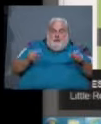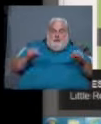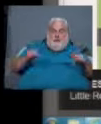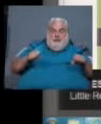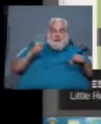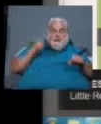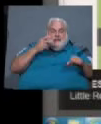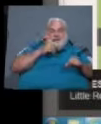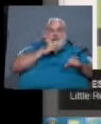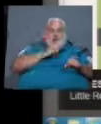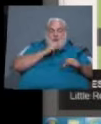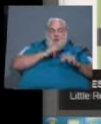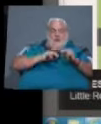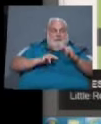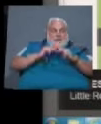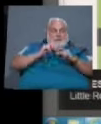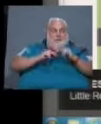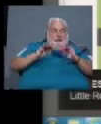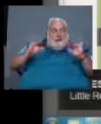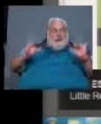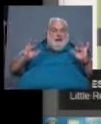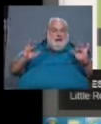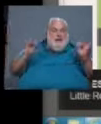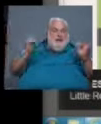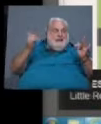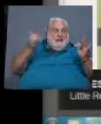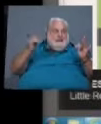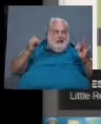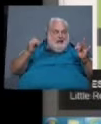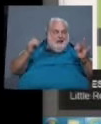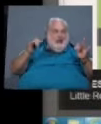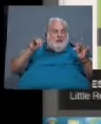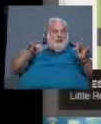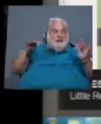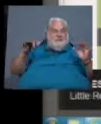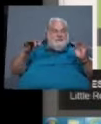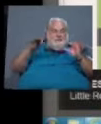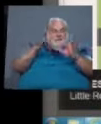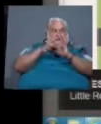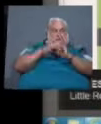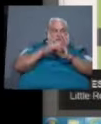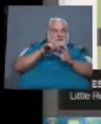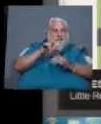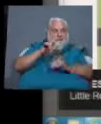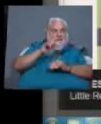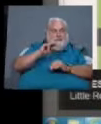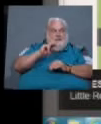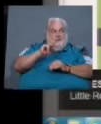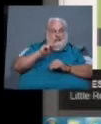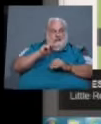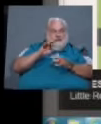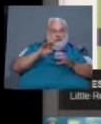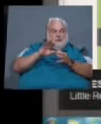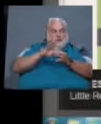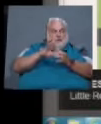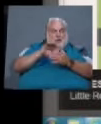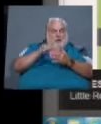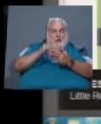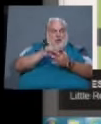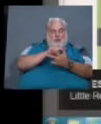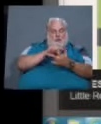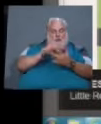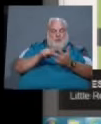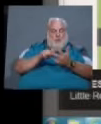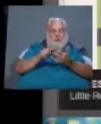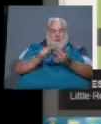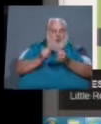existing buildings, the light yellow shaded areas that link that I was talking about that joins all three of those buildings there on